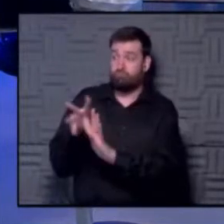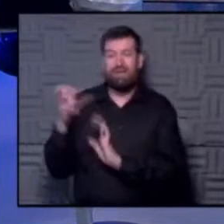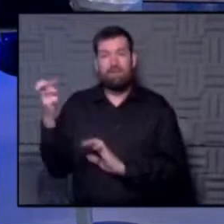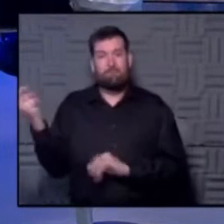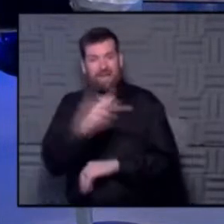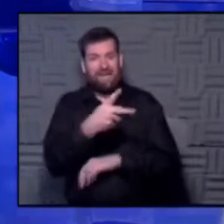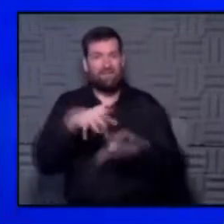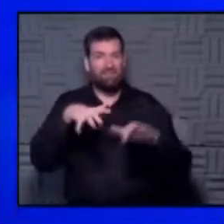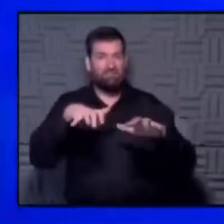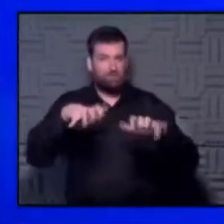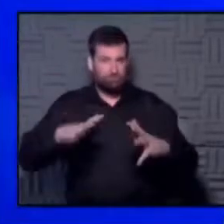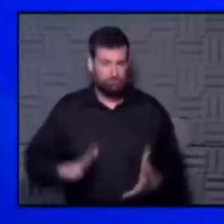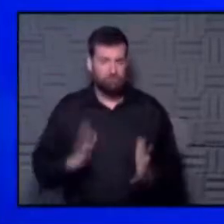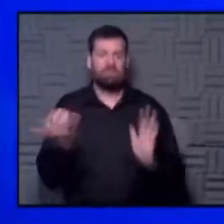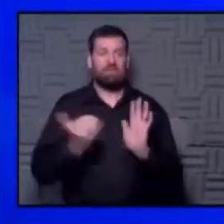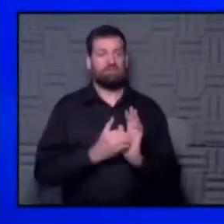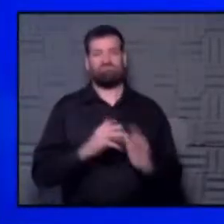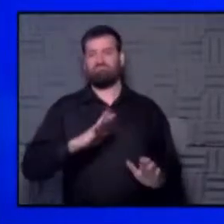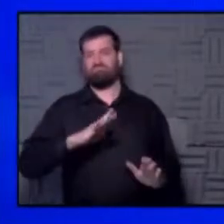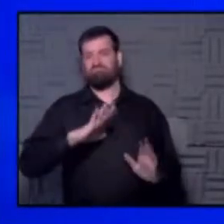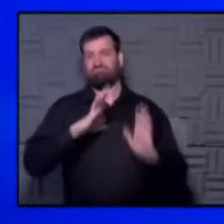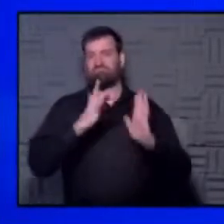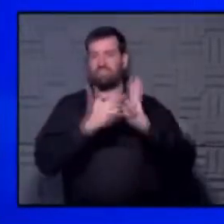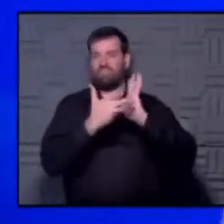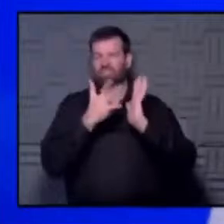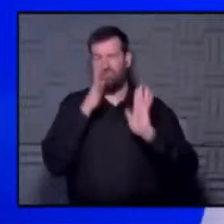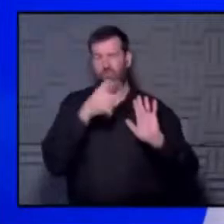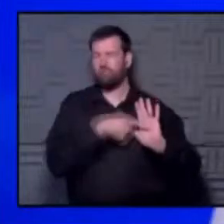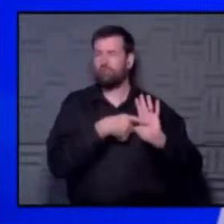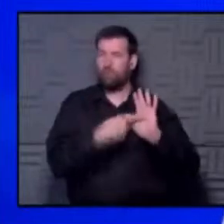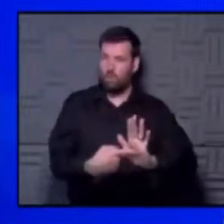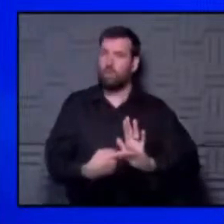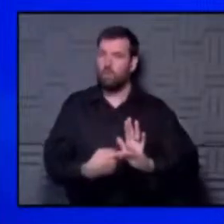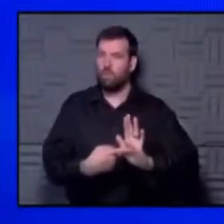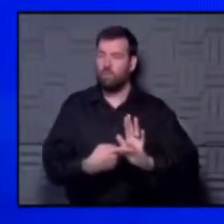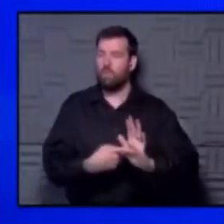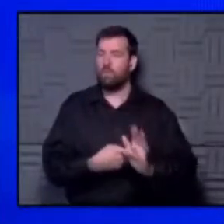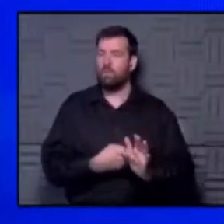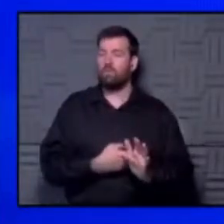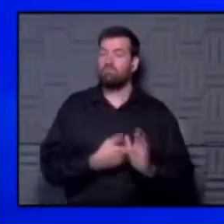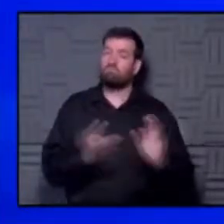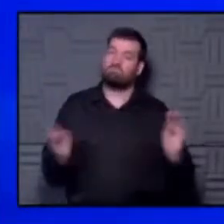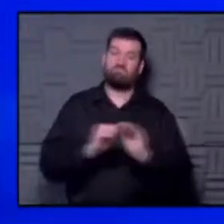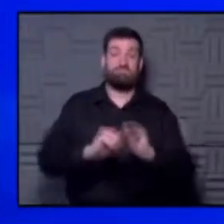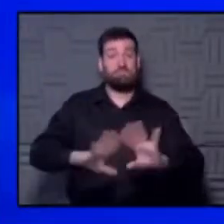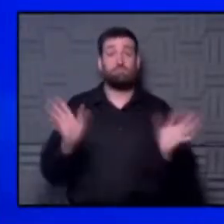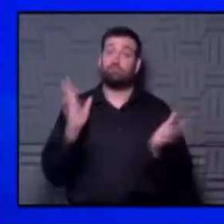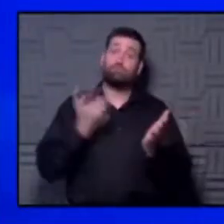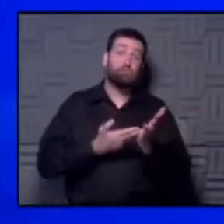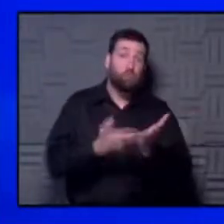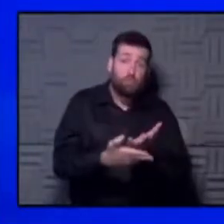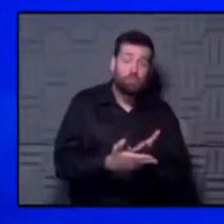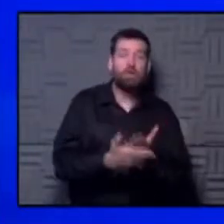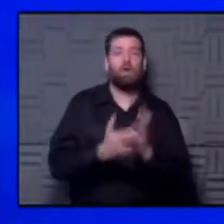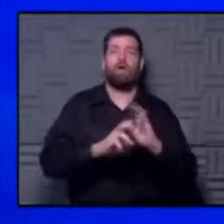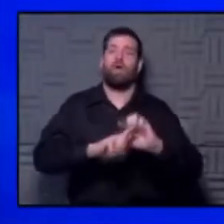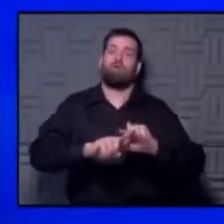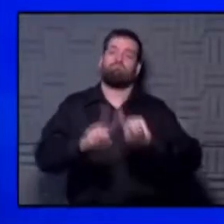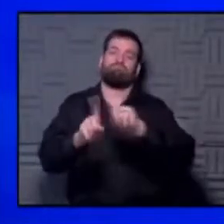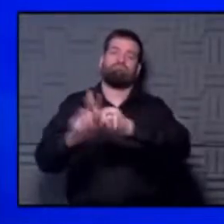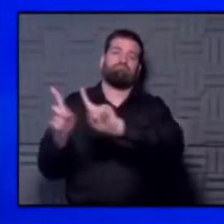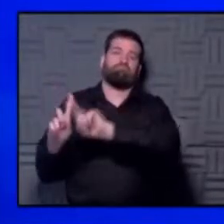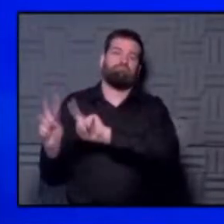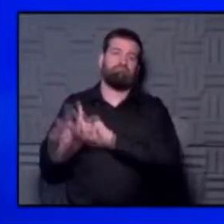freezer again with some really cool technology that will help illustrate this point, and I think it'll make it a little bit better. The truth is this. There are a lot of variables that